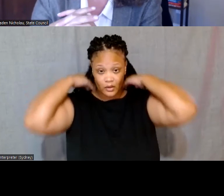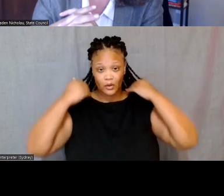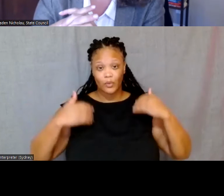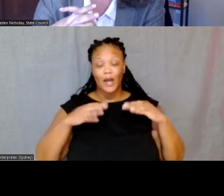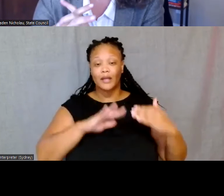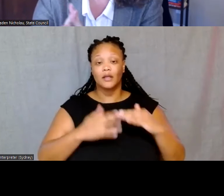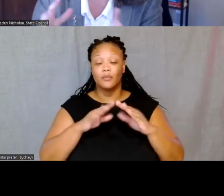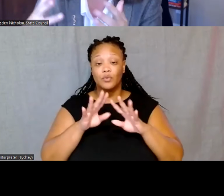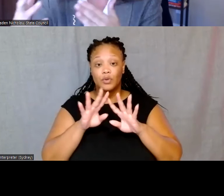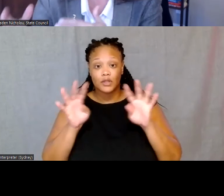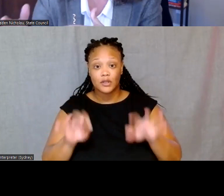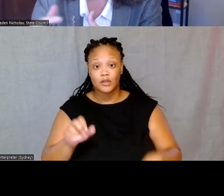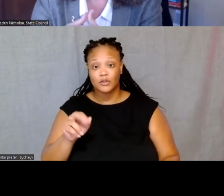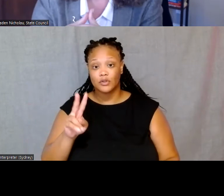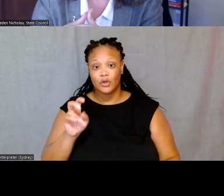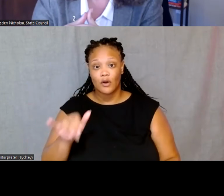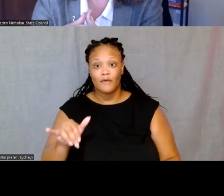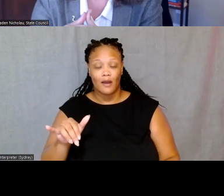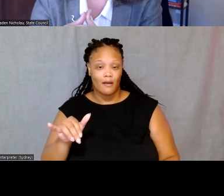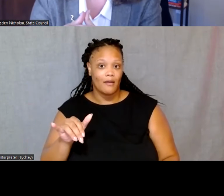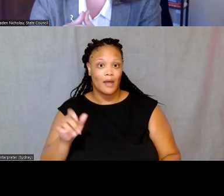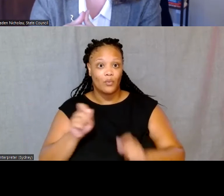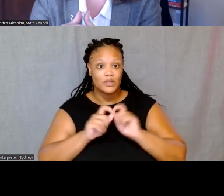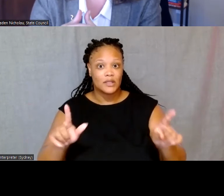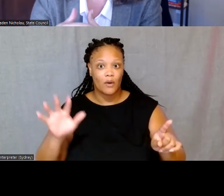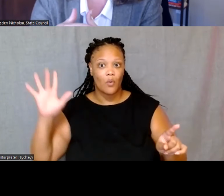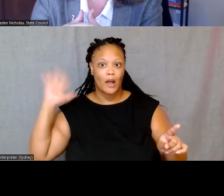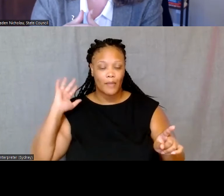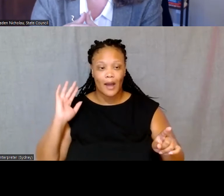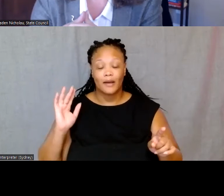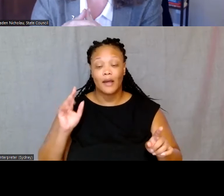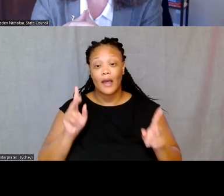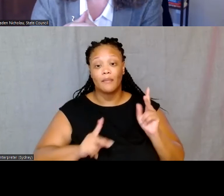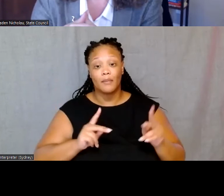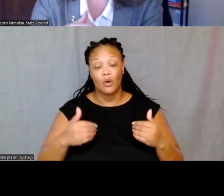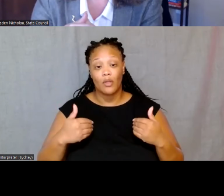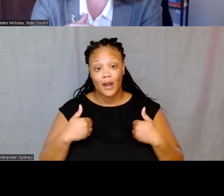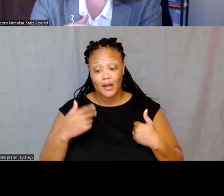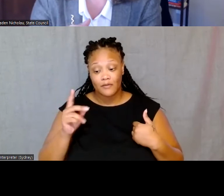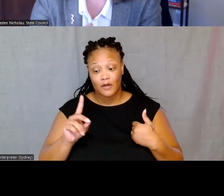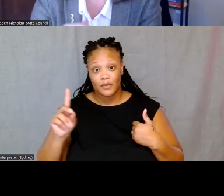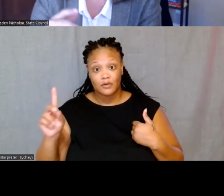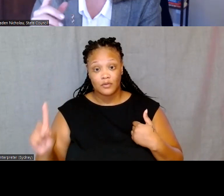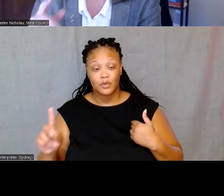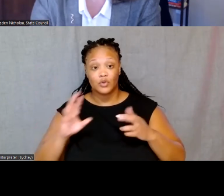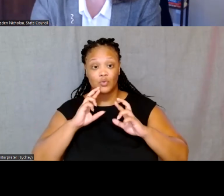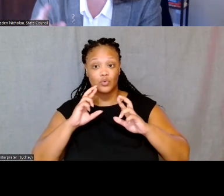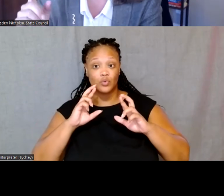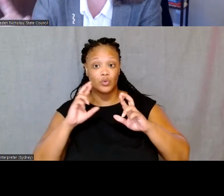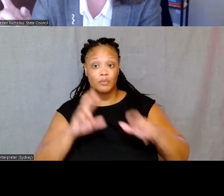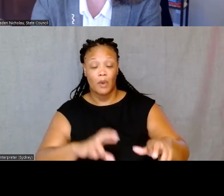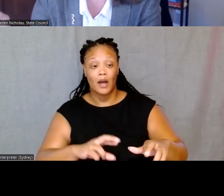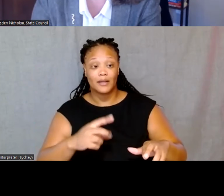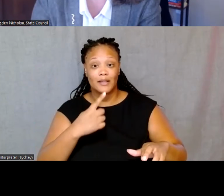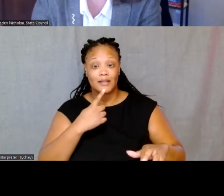with developmental disabilities who responded to the survey, about 85% of respondents say that they would like to live in